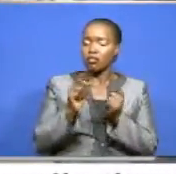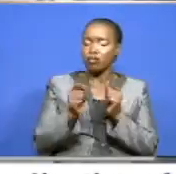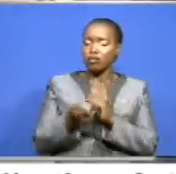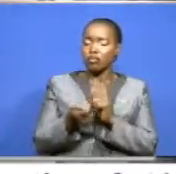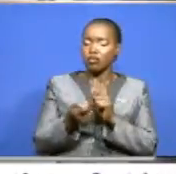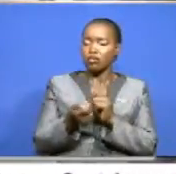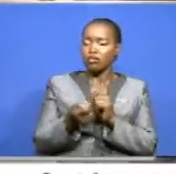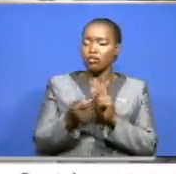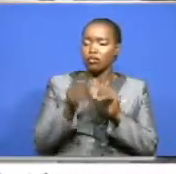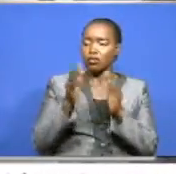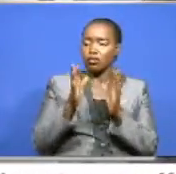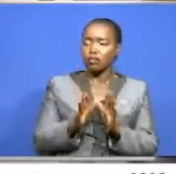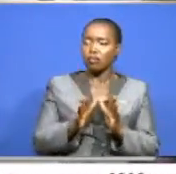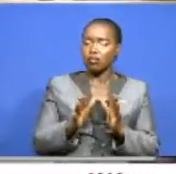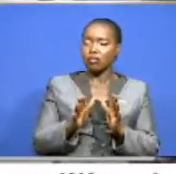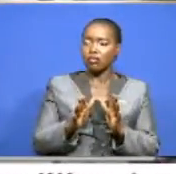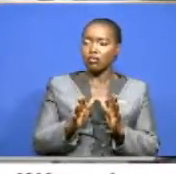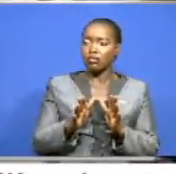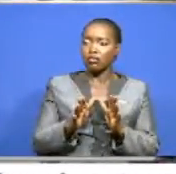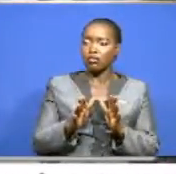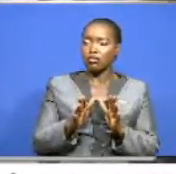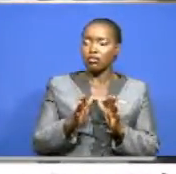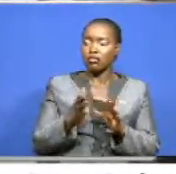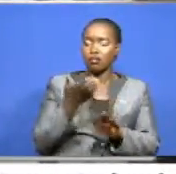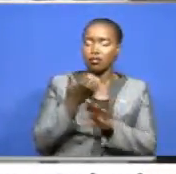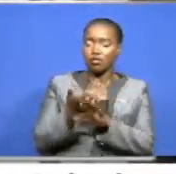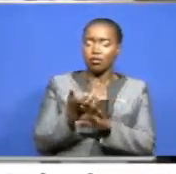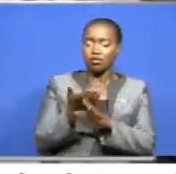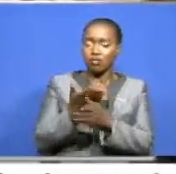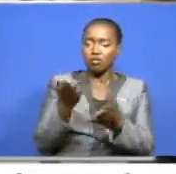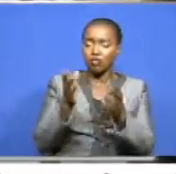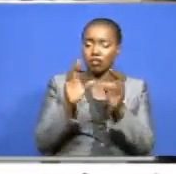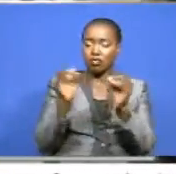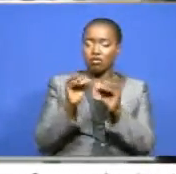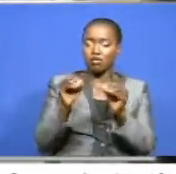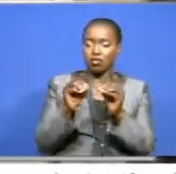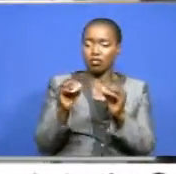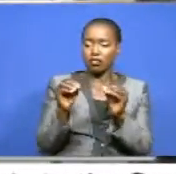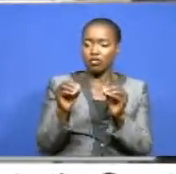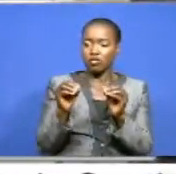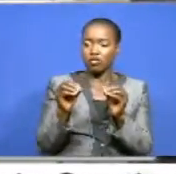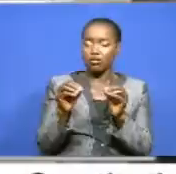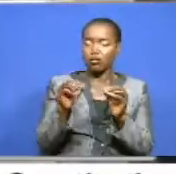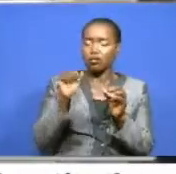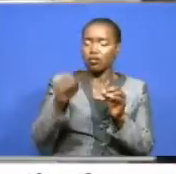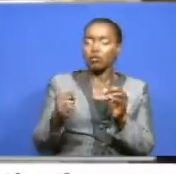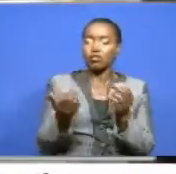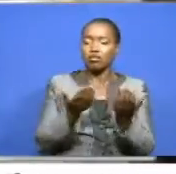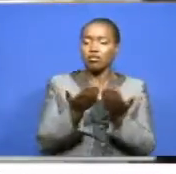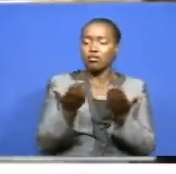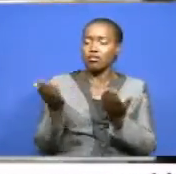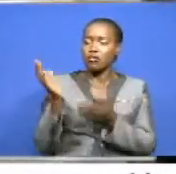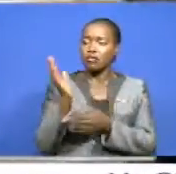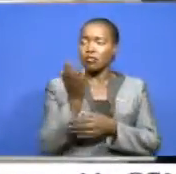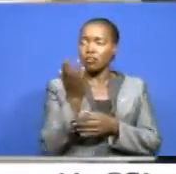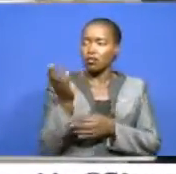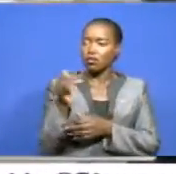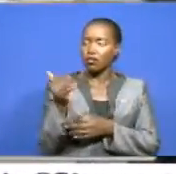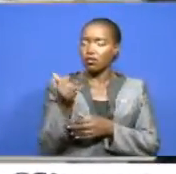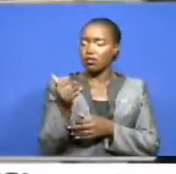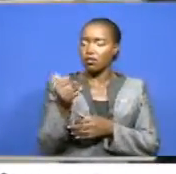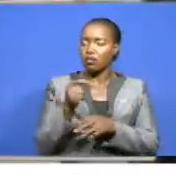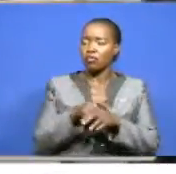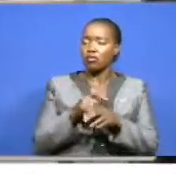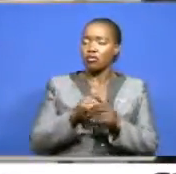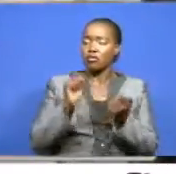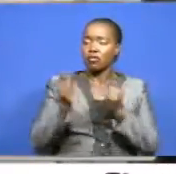near future. So this is not cast in stone. We say that it can be rectified any time. So let's go with what we